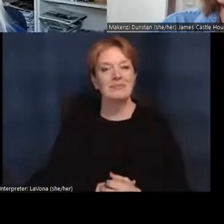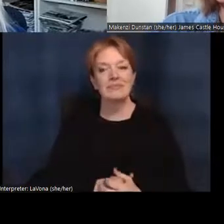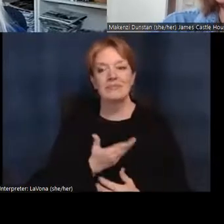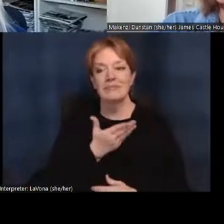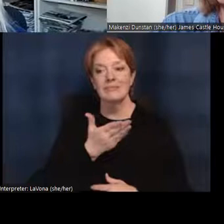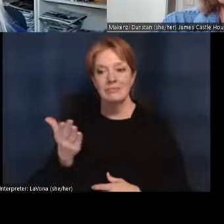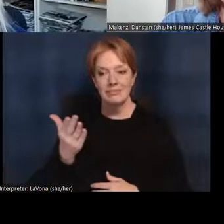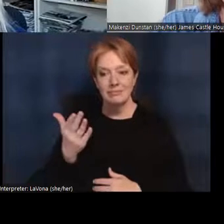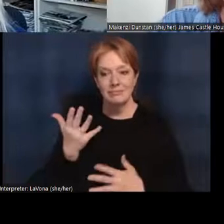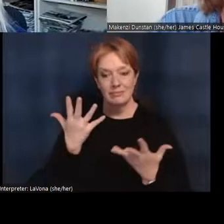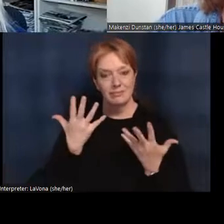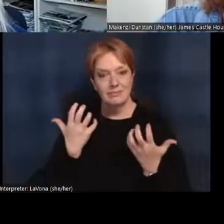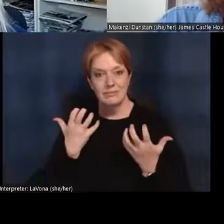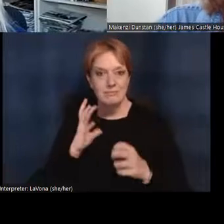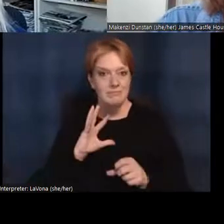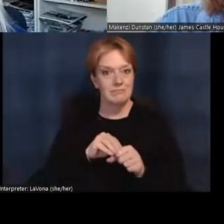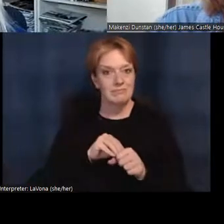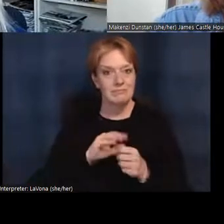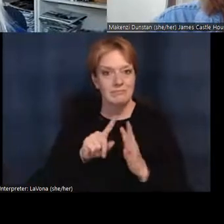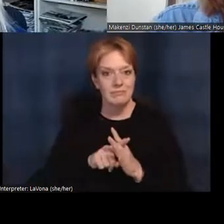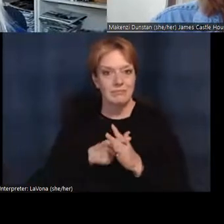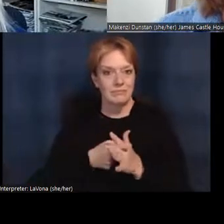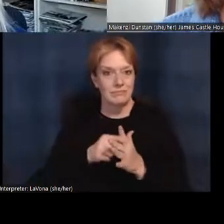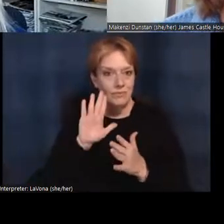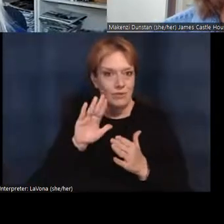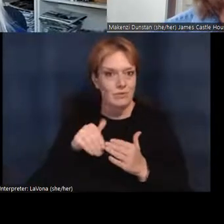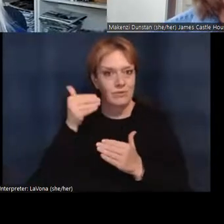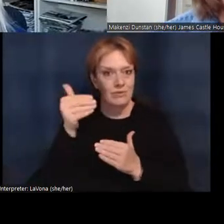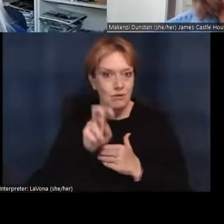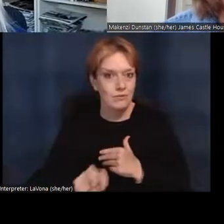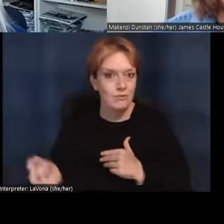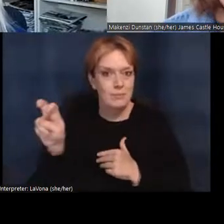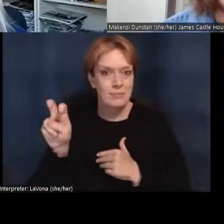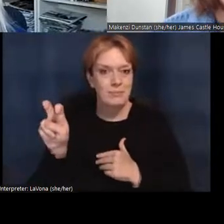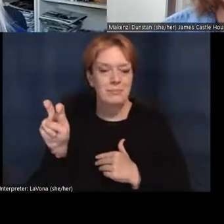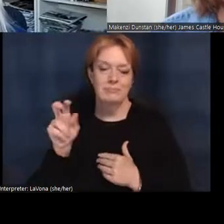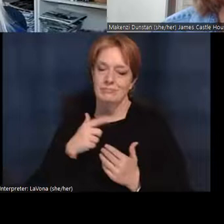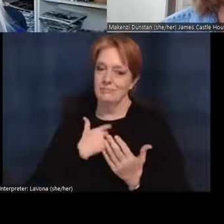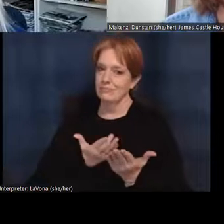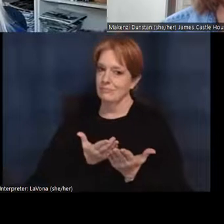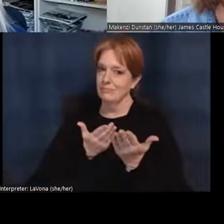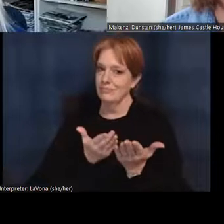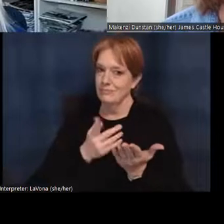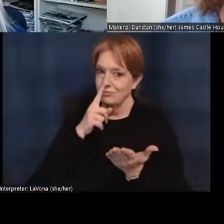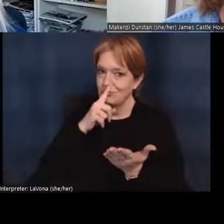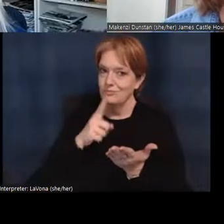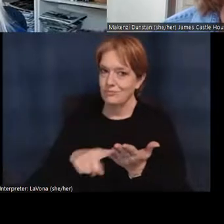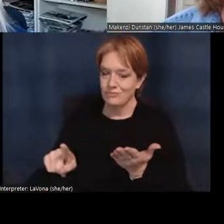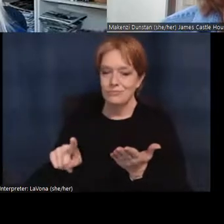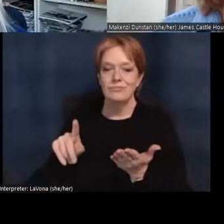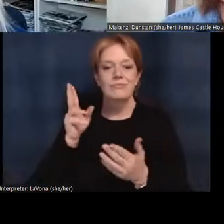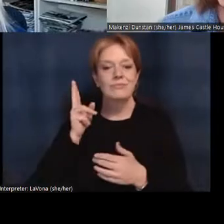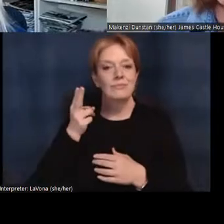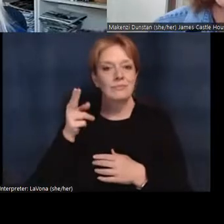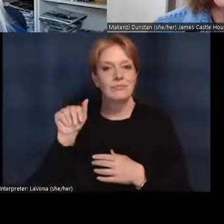that are anxious to start your own road trip, I would highly recommend checking out the Historic Artist Homes